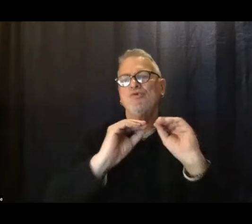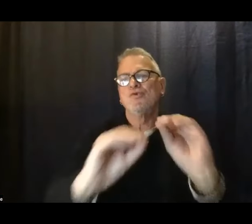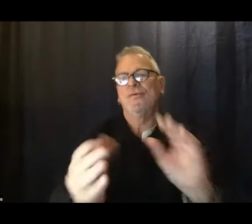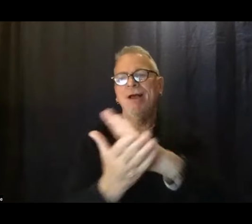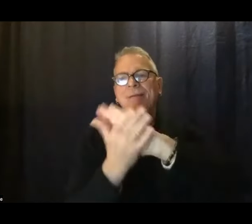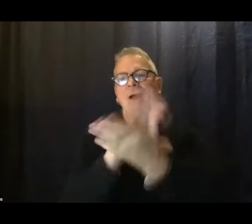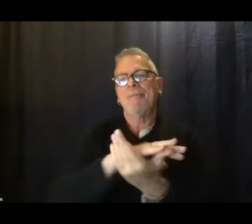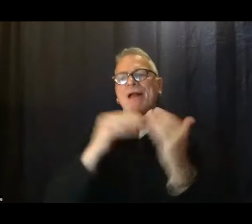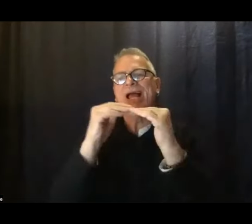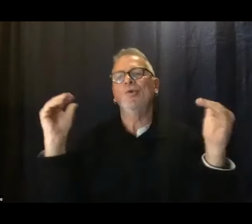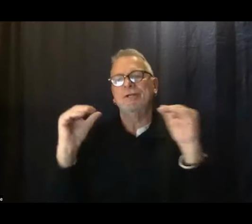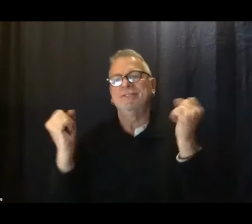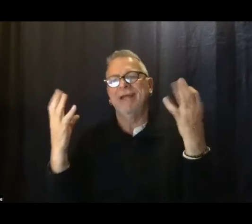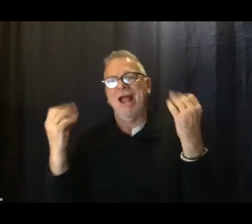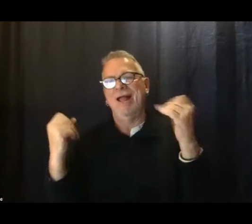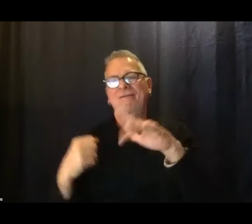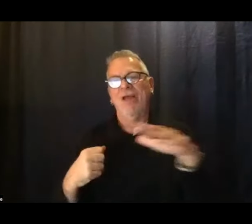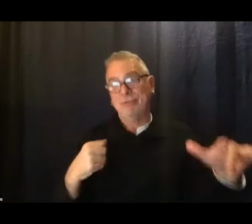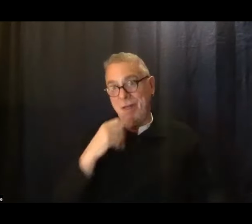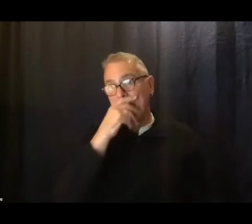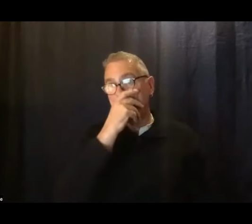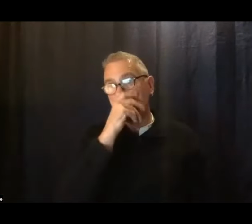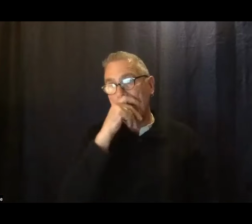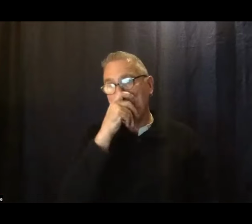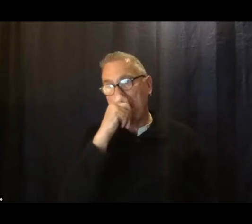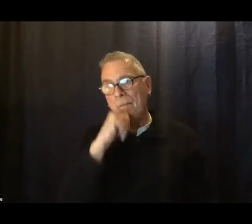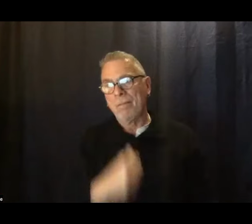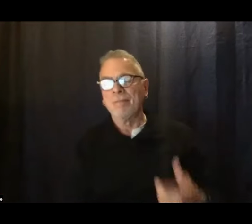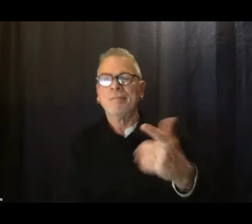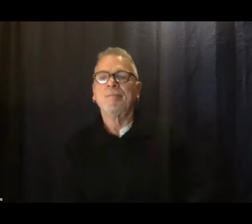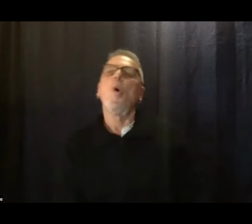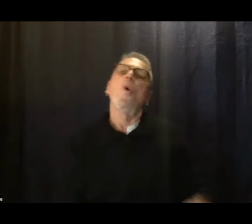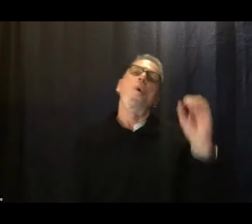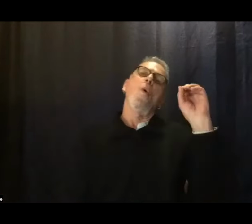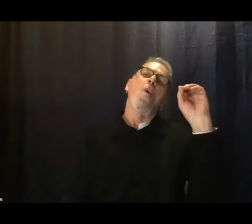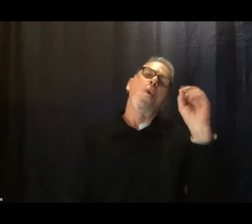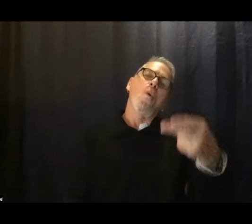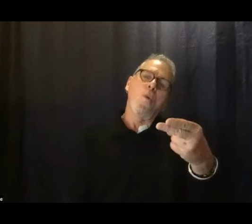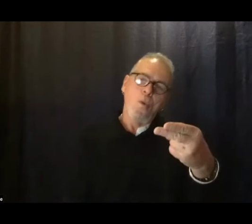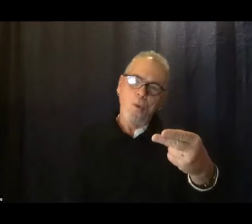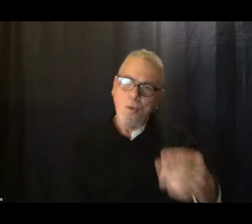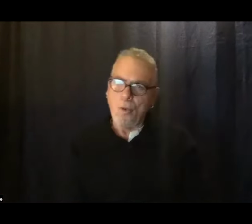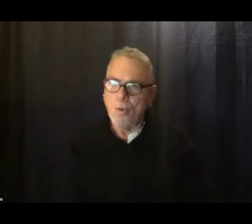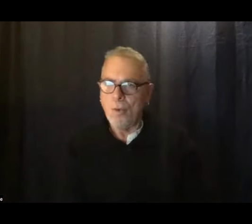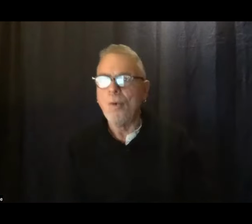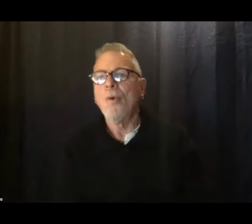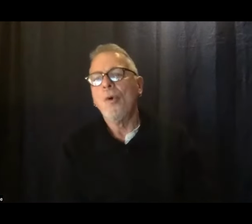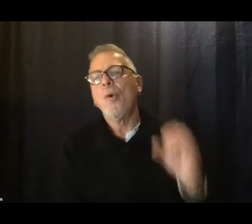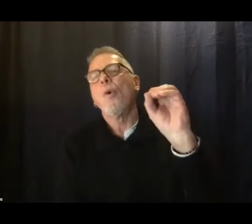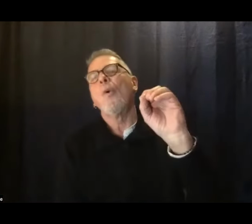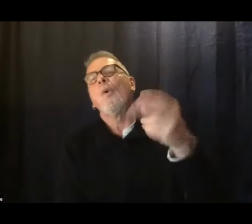So that's fingerspelling. It's got that movement. Therefore, once you put all those parameters in there, it's now become a